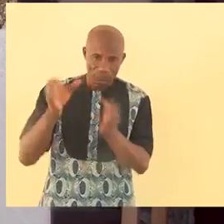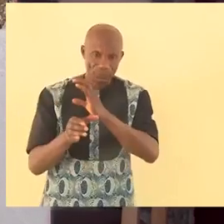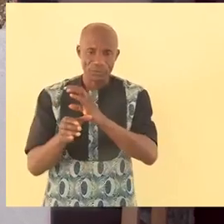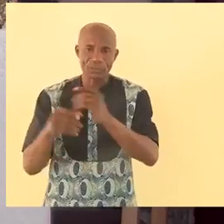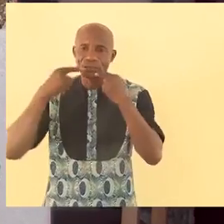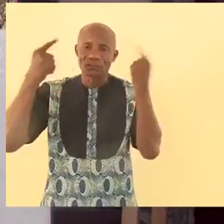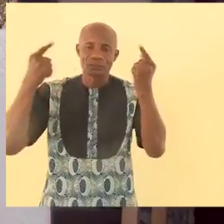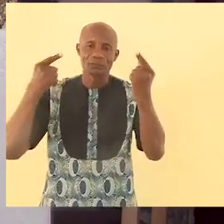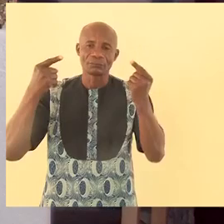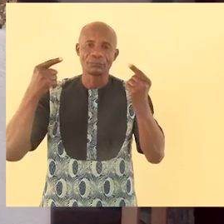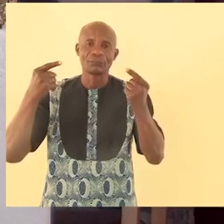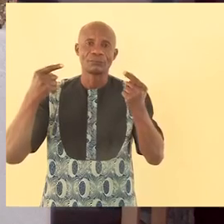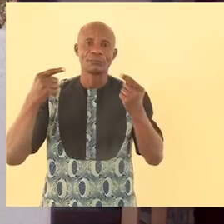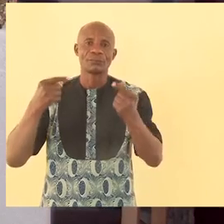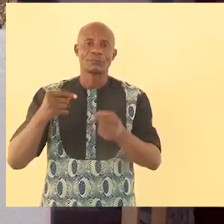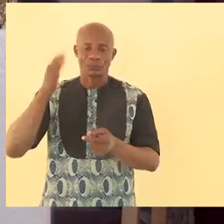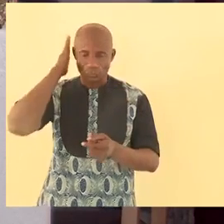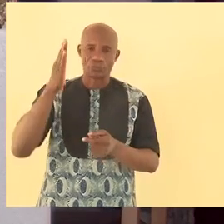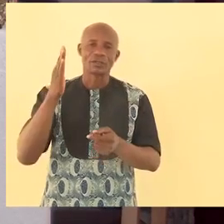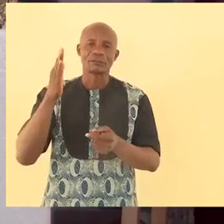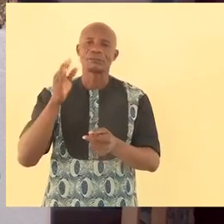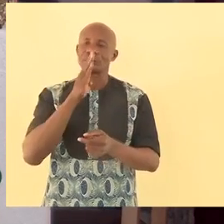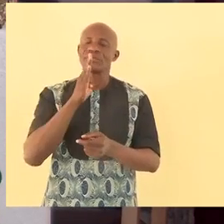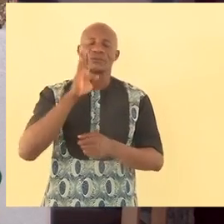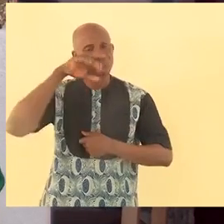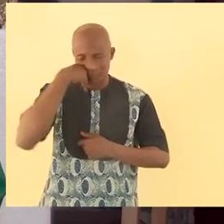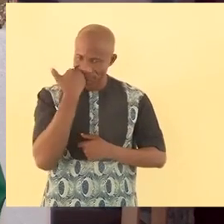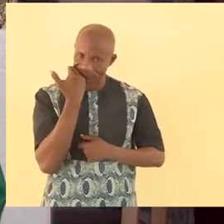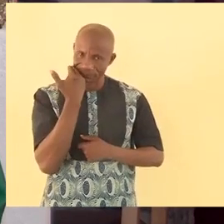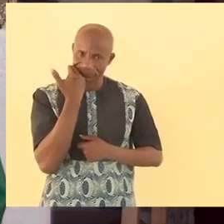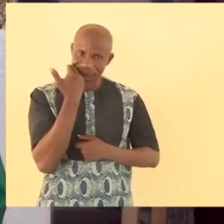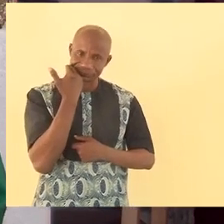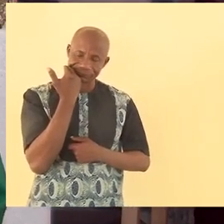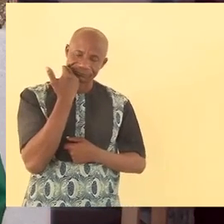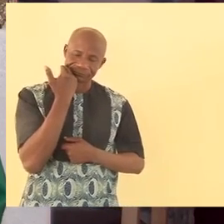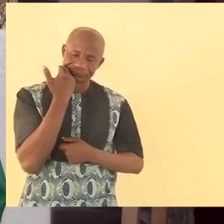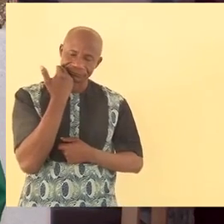successfully with Jesus will bow his head or her head in shame.